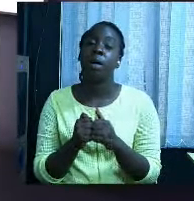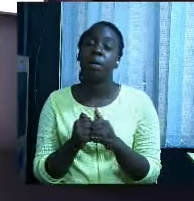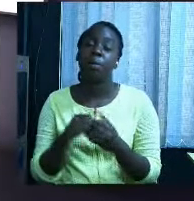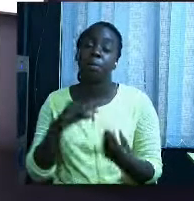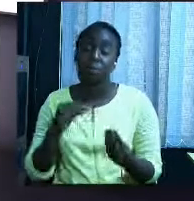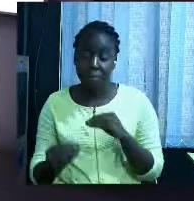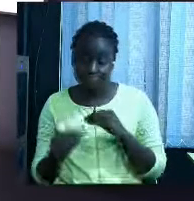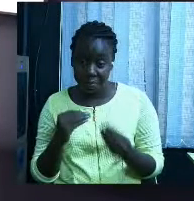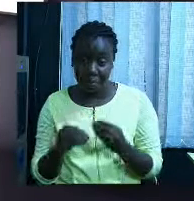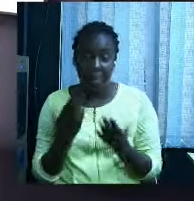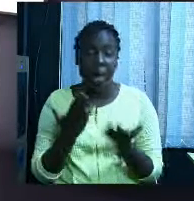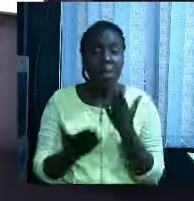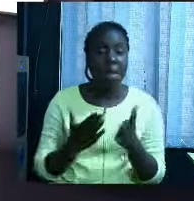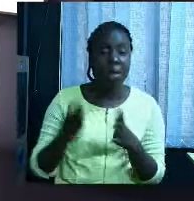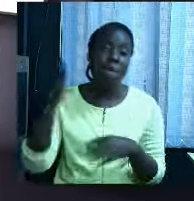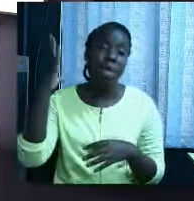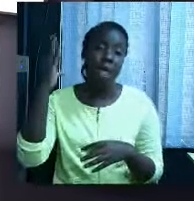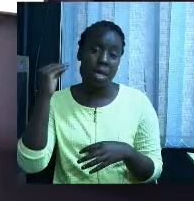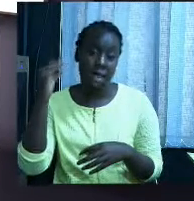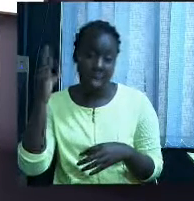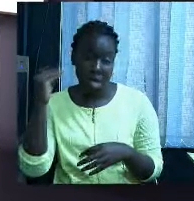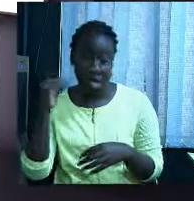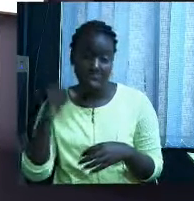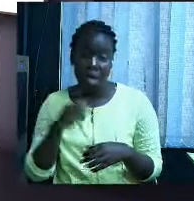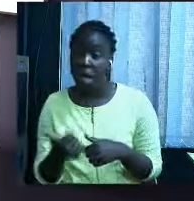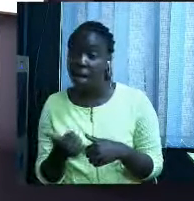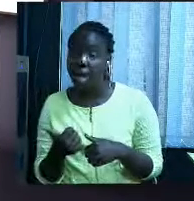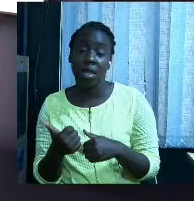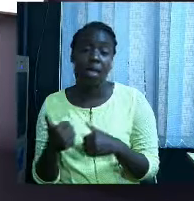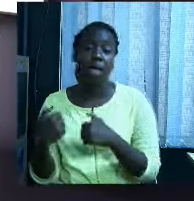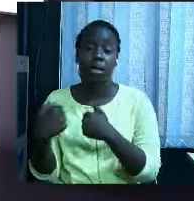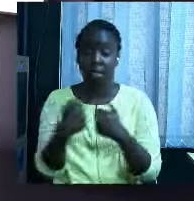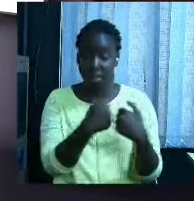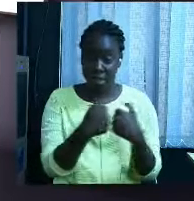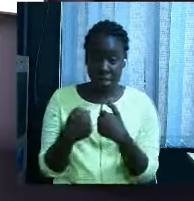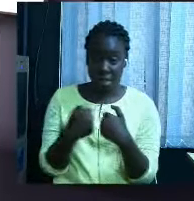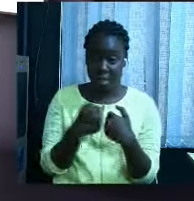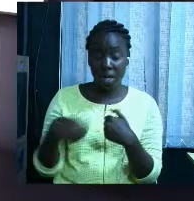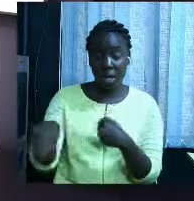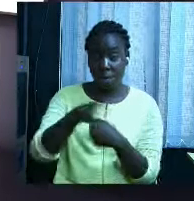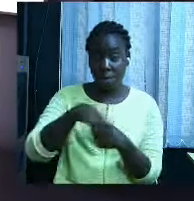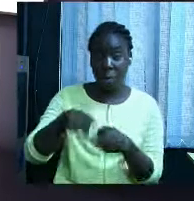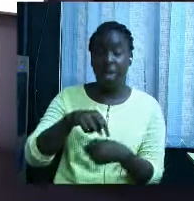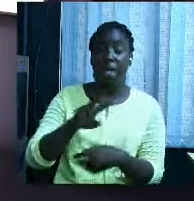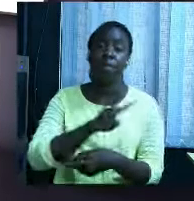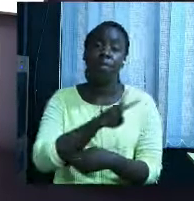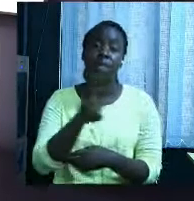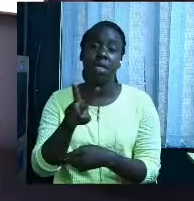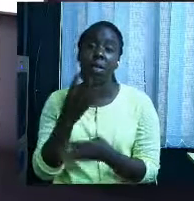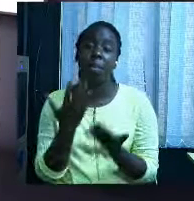other challenges. And we've seen tools such as the JAWS